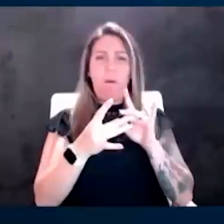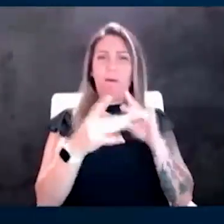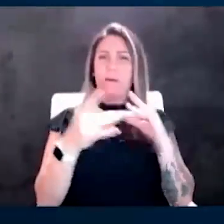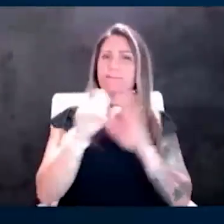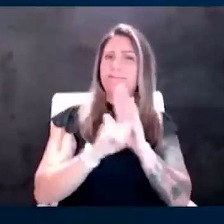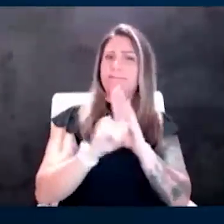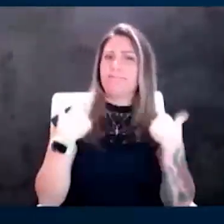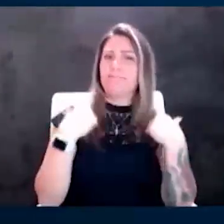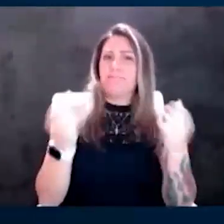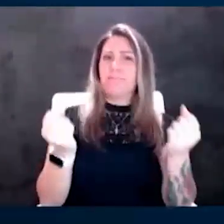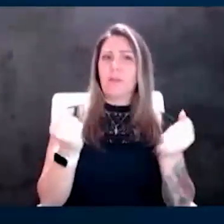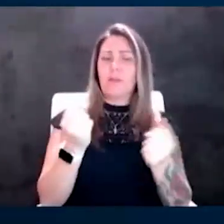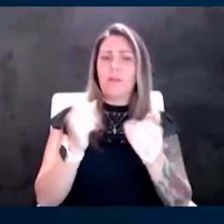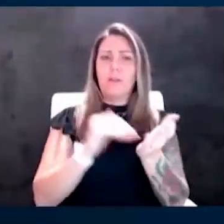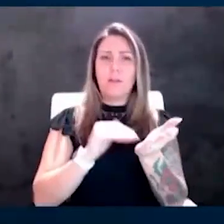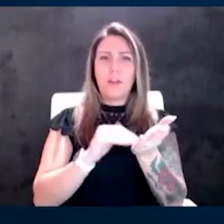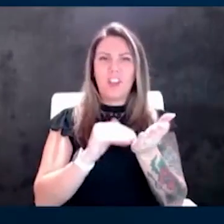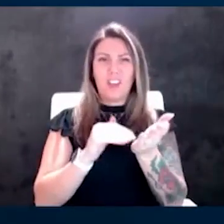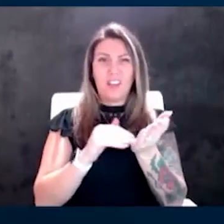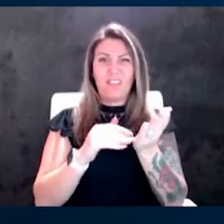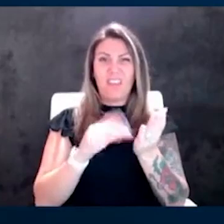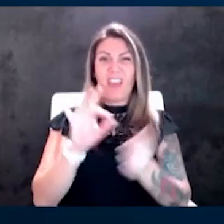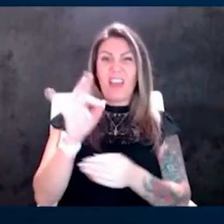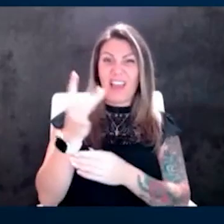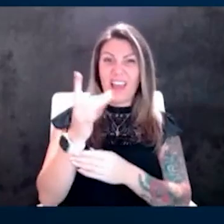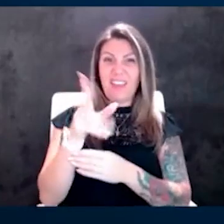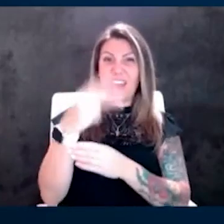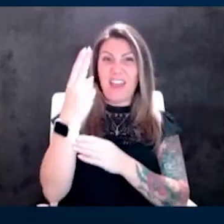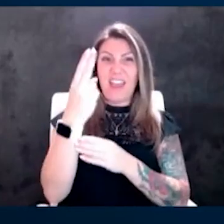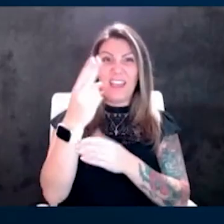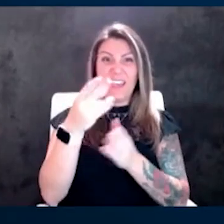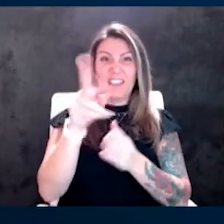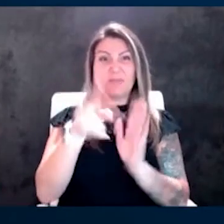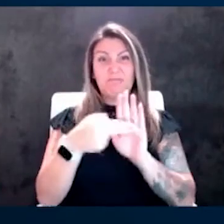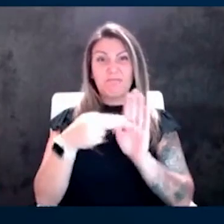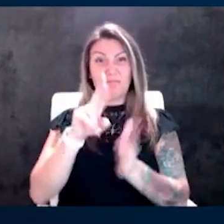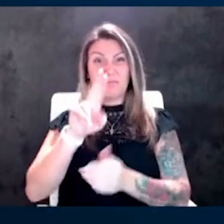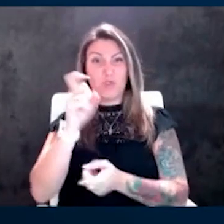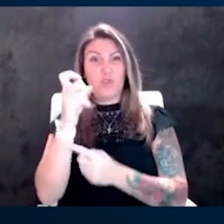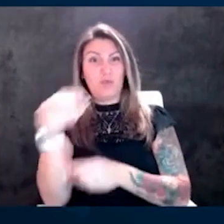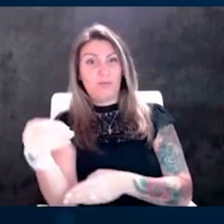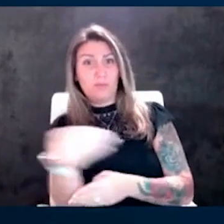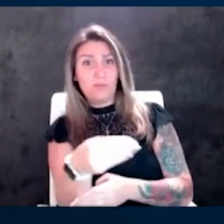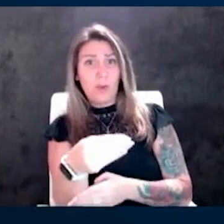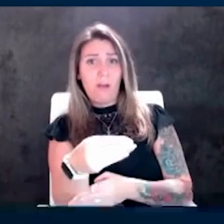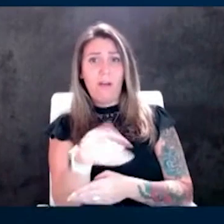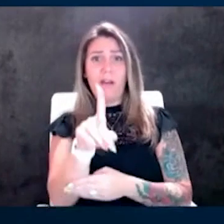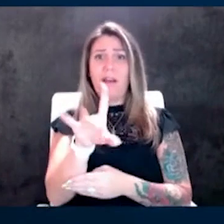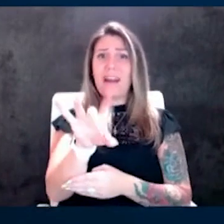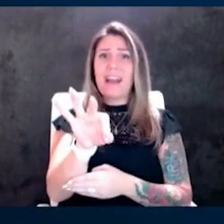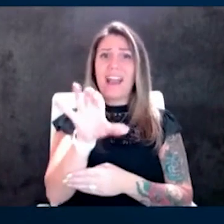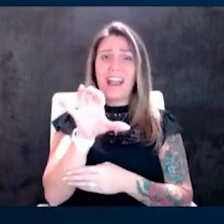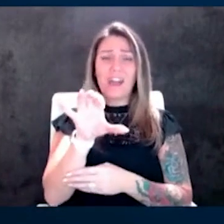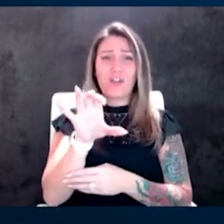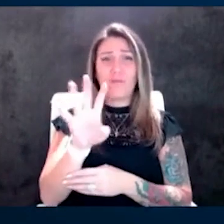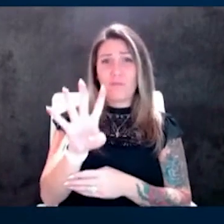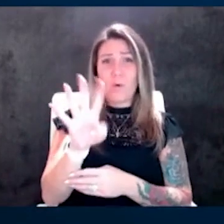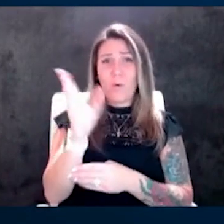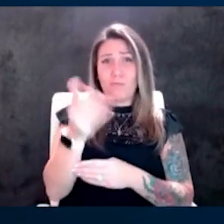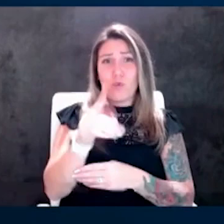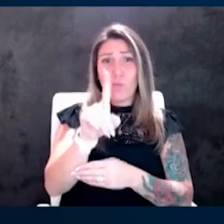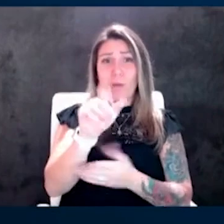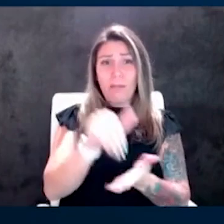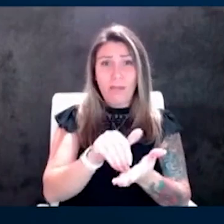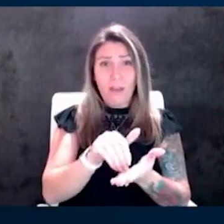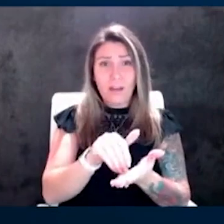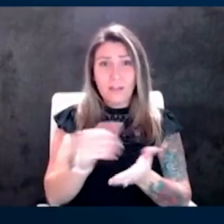highest antibiotic prescribing state with 904 antibiotic prescriptions per 1,000 of the population. We're going to turn to our guest,